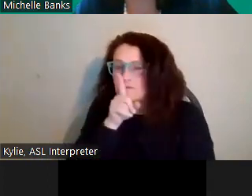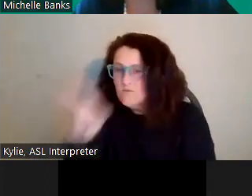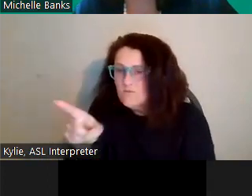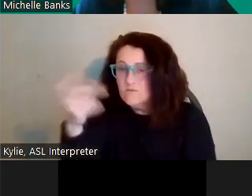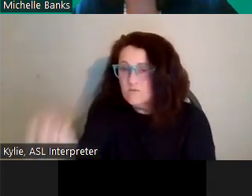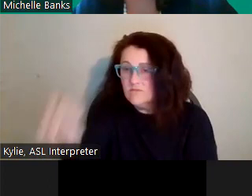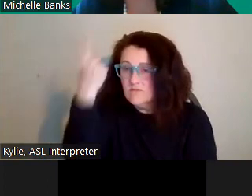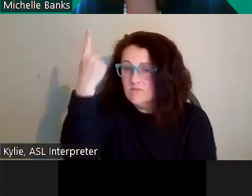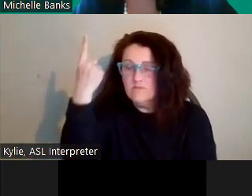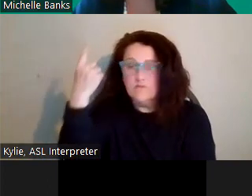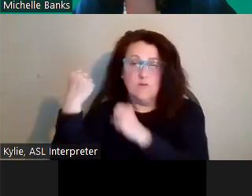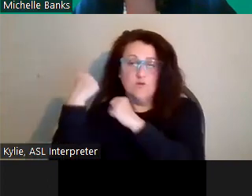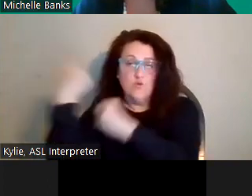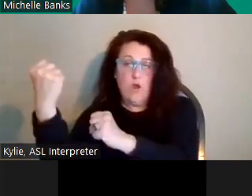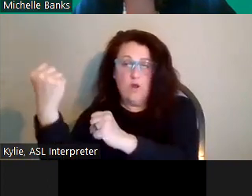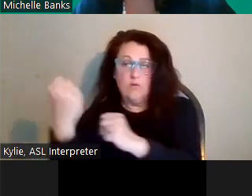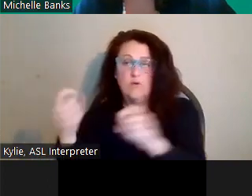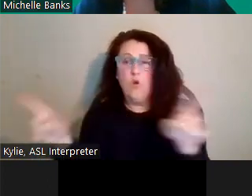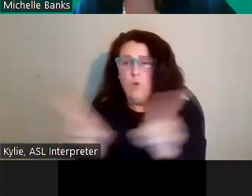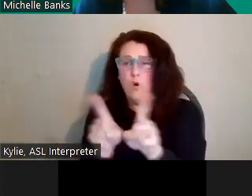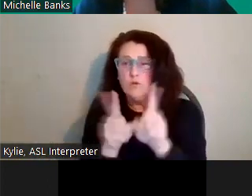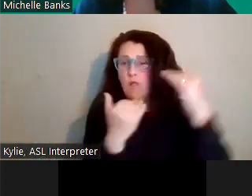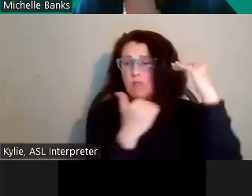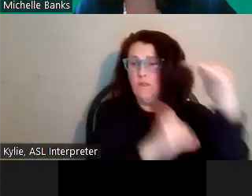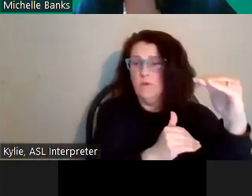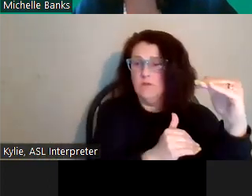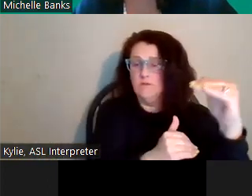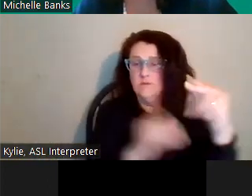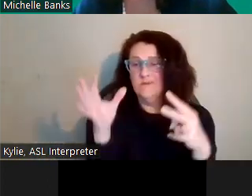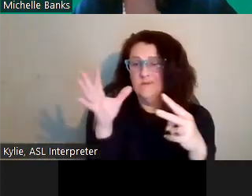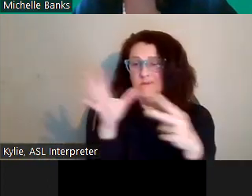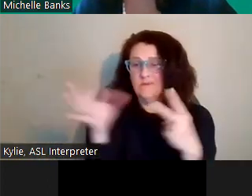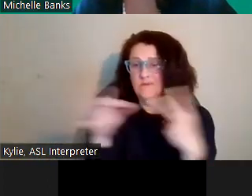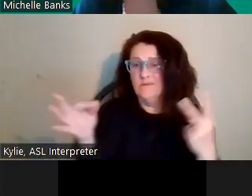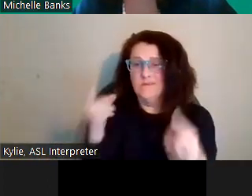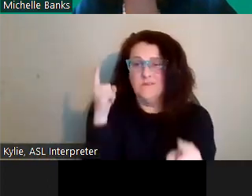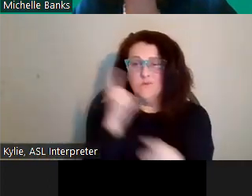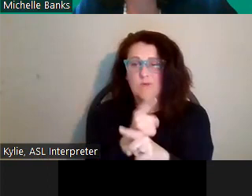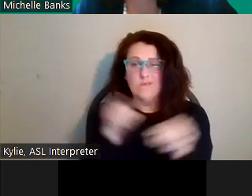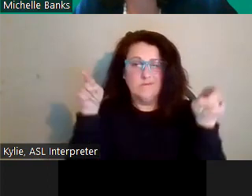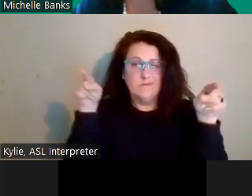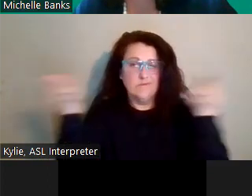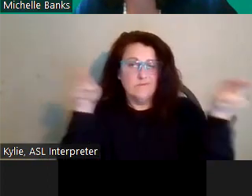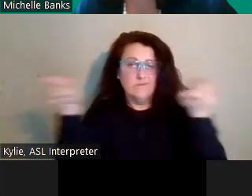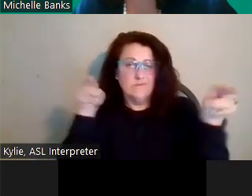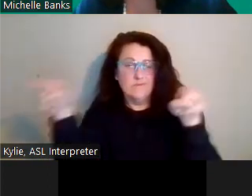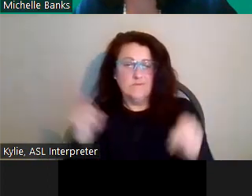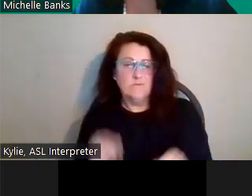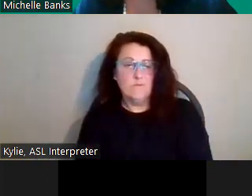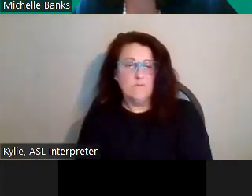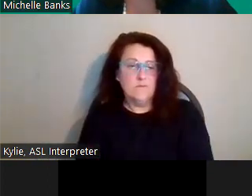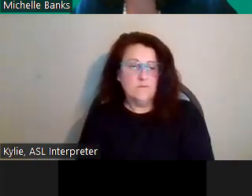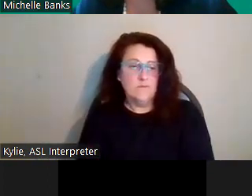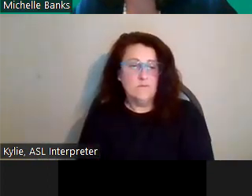strengths and limitations, which can help them make the right choice about a career path and a job, and